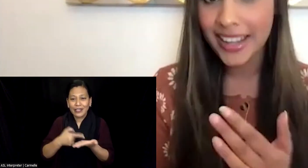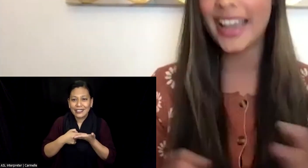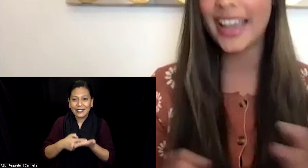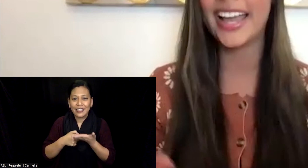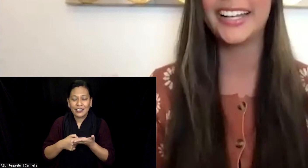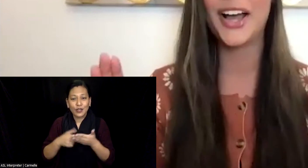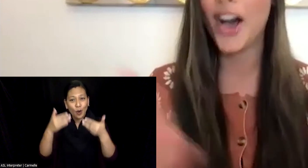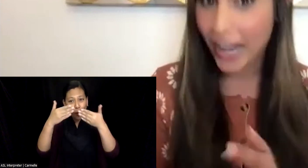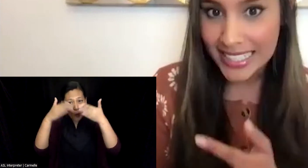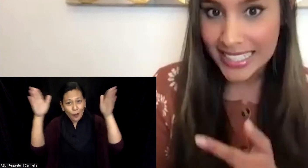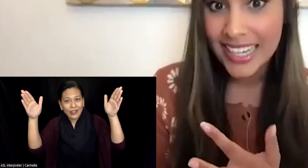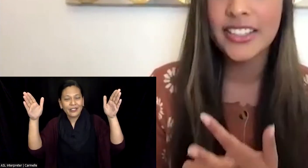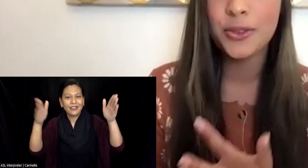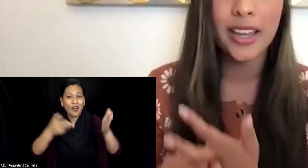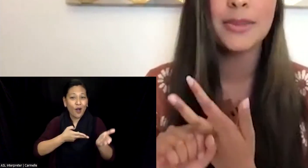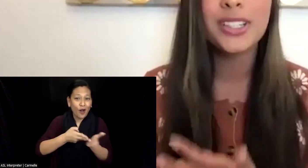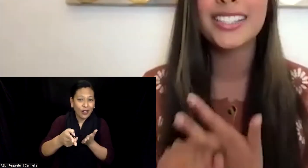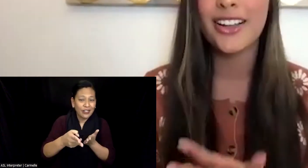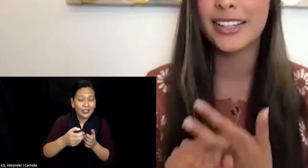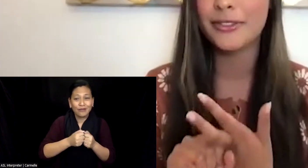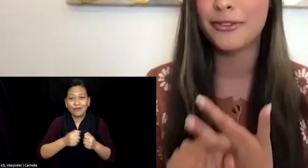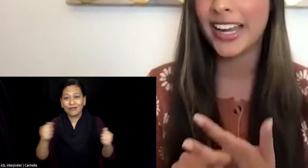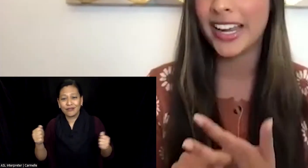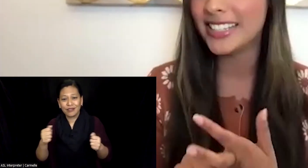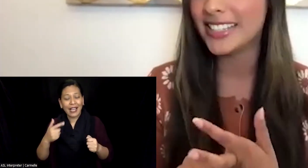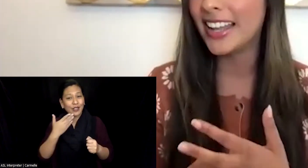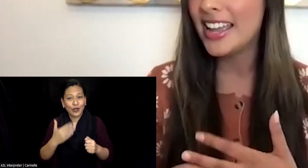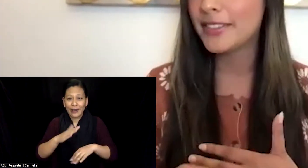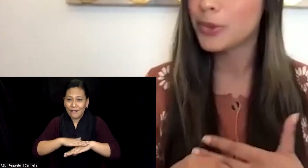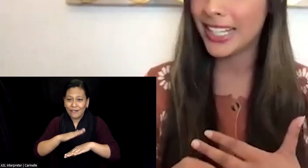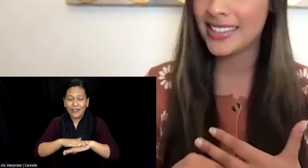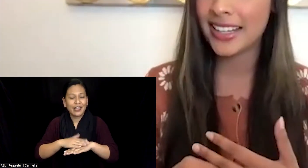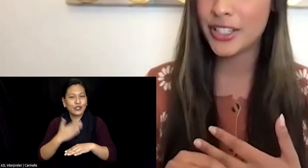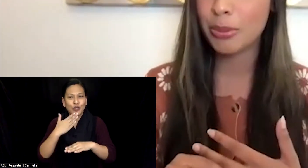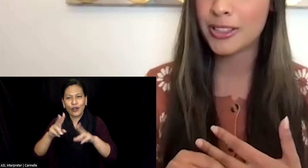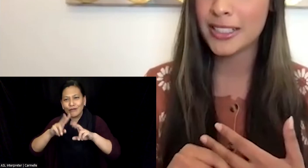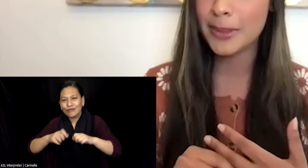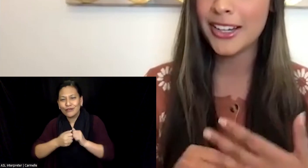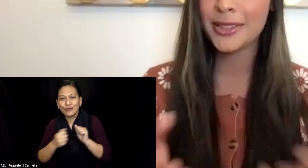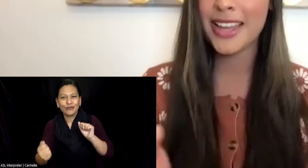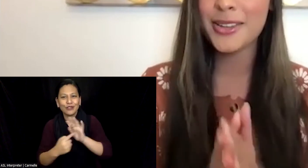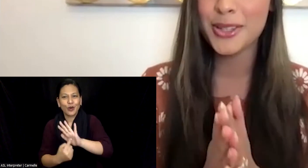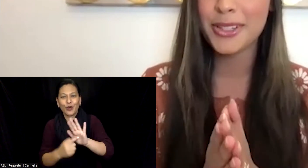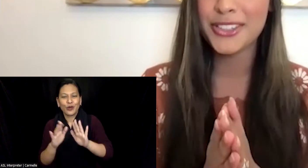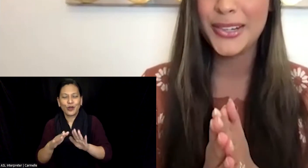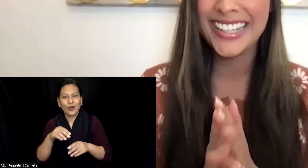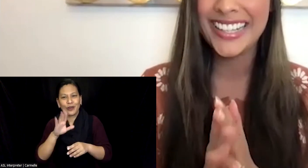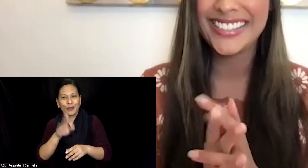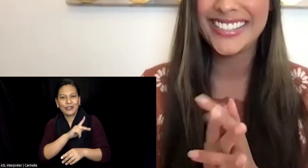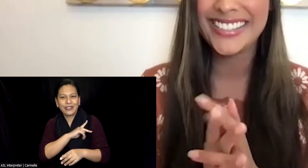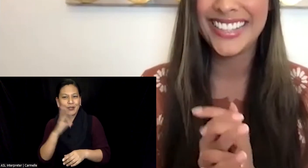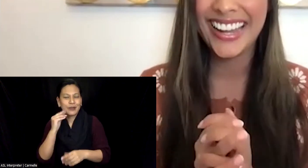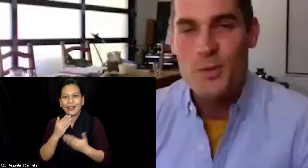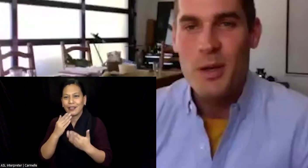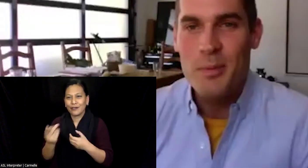open and honest. I think you gave some really solid advice and gave some really good insight into your personal experience. So thank you so much for joining us